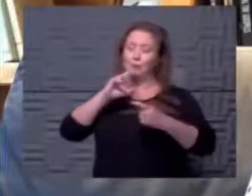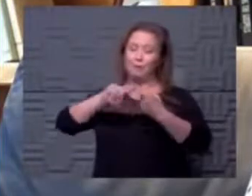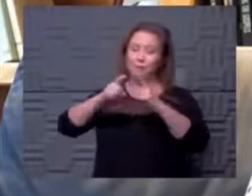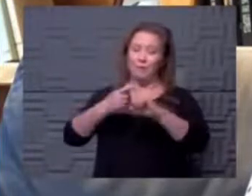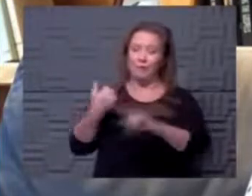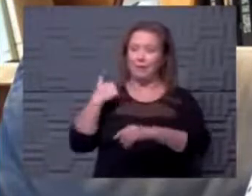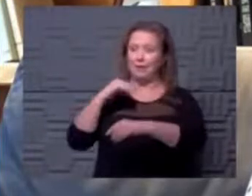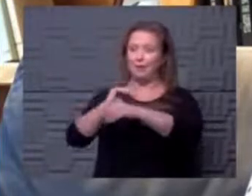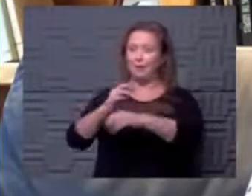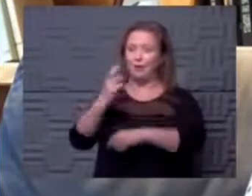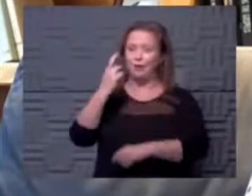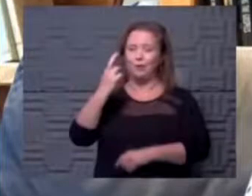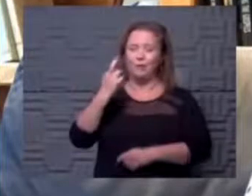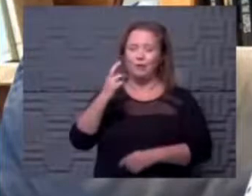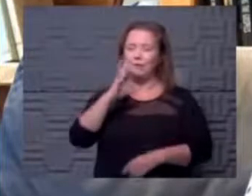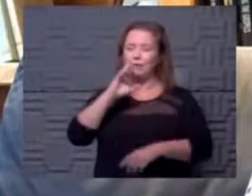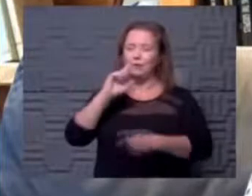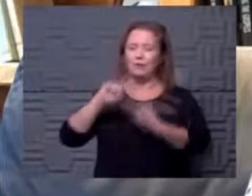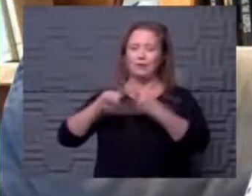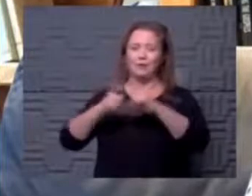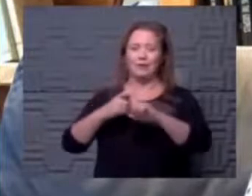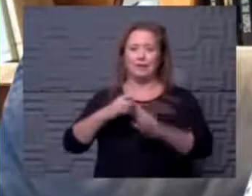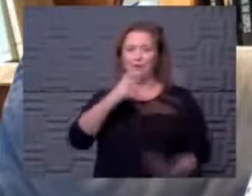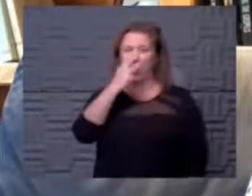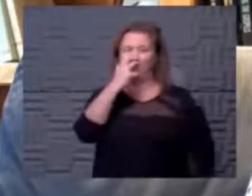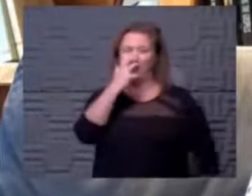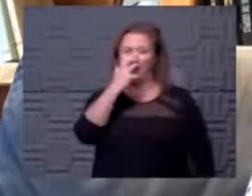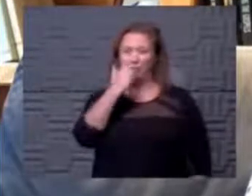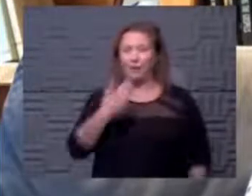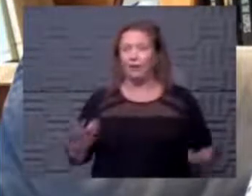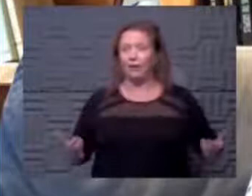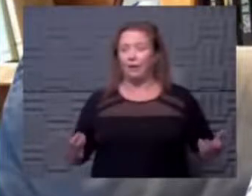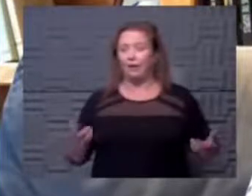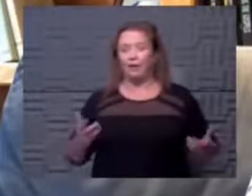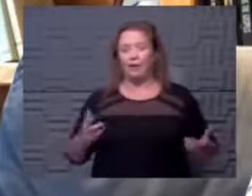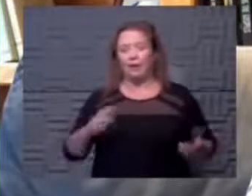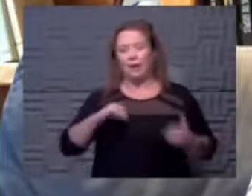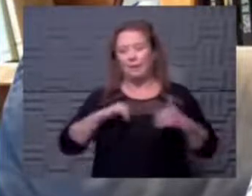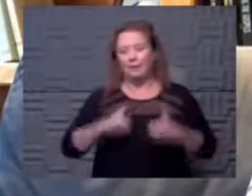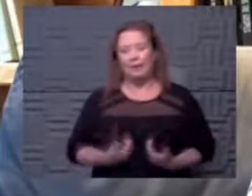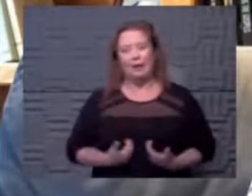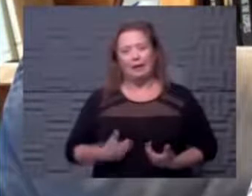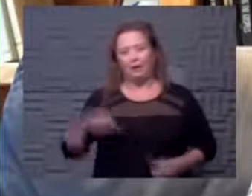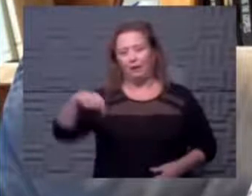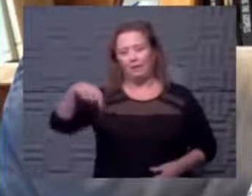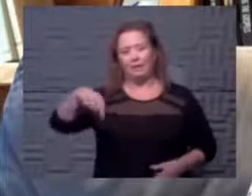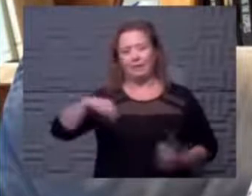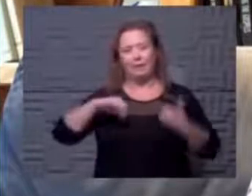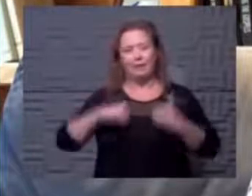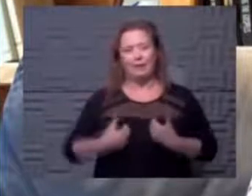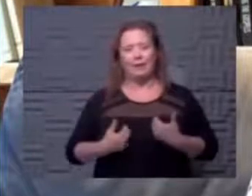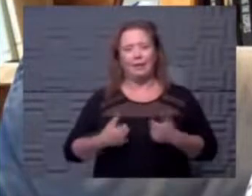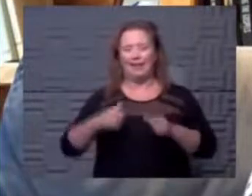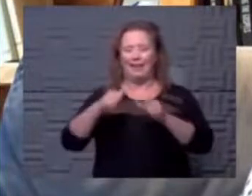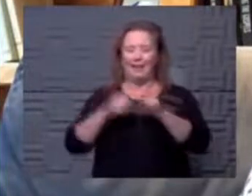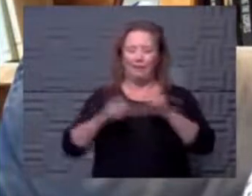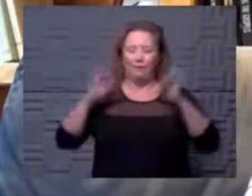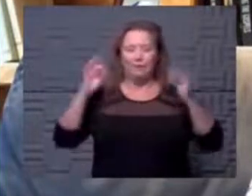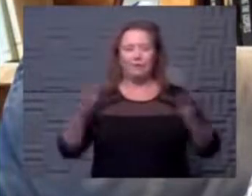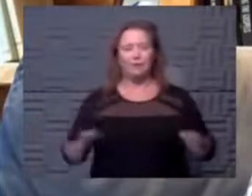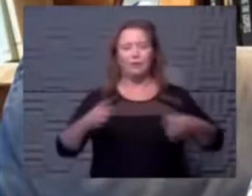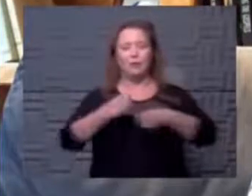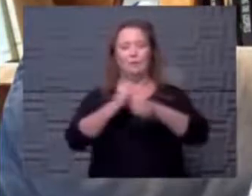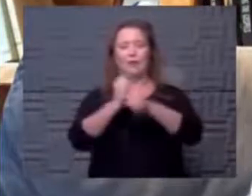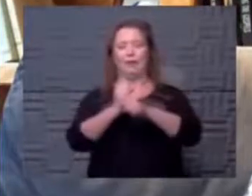a good friend, and I just said, I'm cranky. I am so tired of this because every decision I make